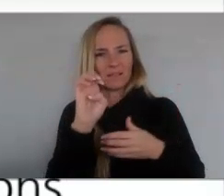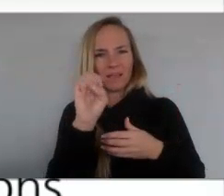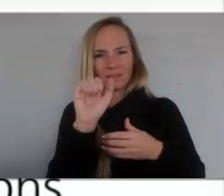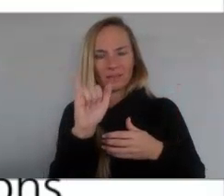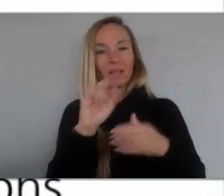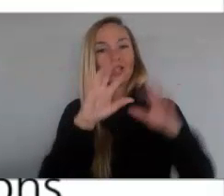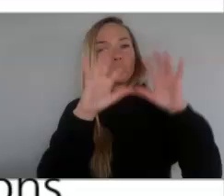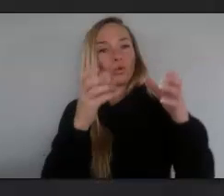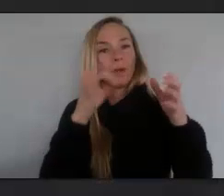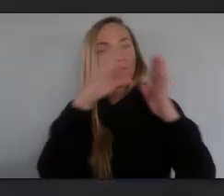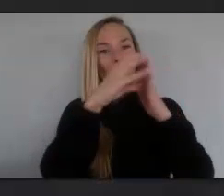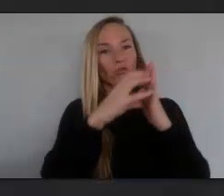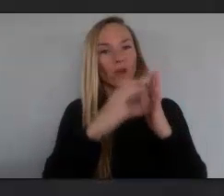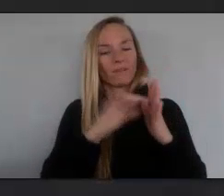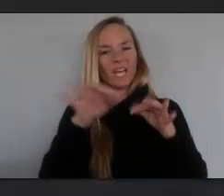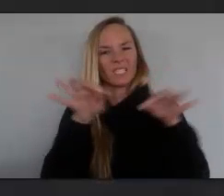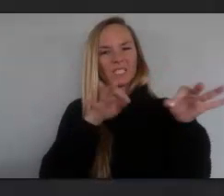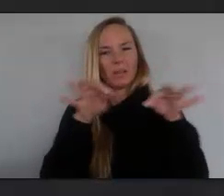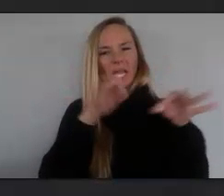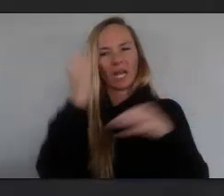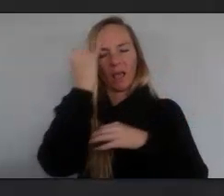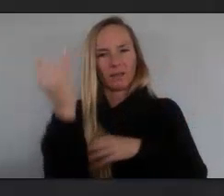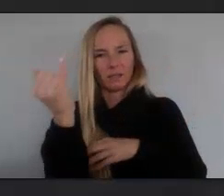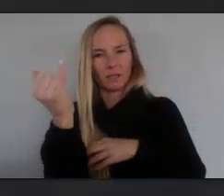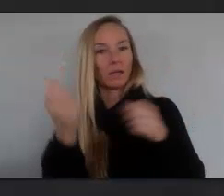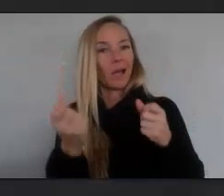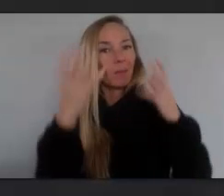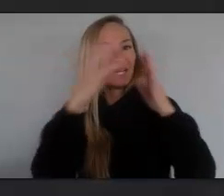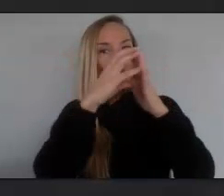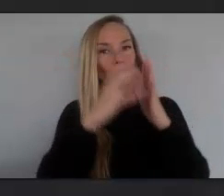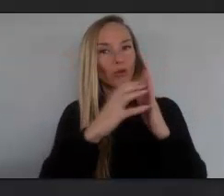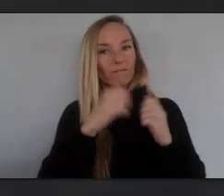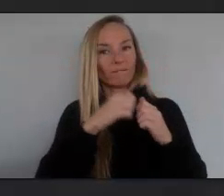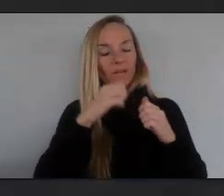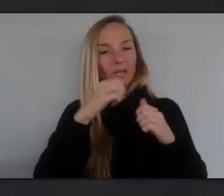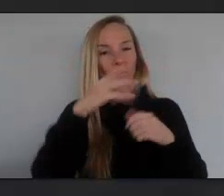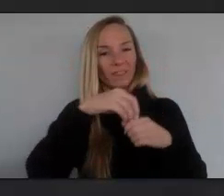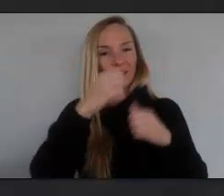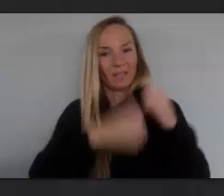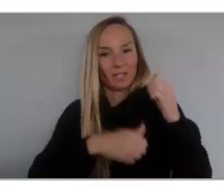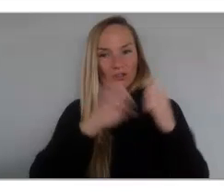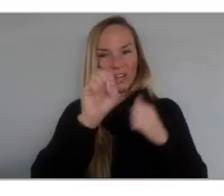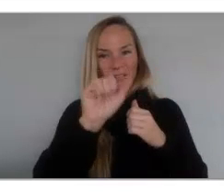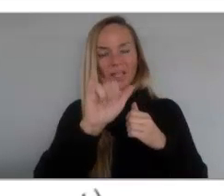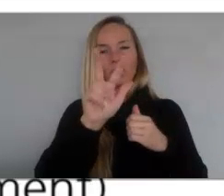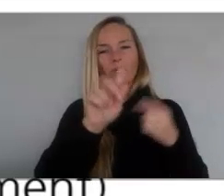that explain an idea. So how many paragraphs are in an essay? 3 to 5